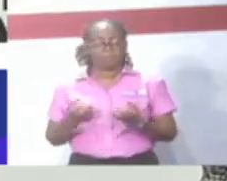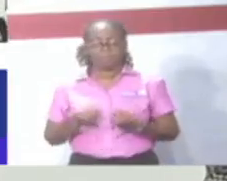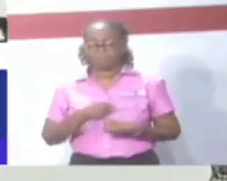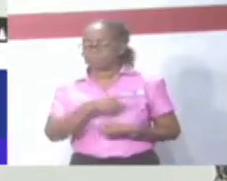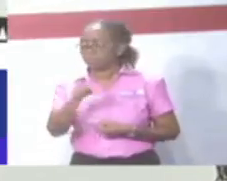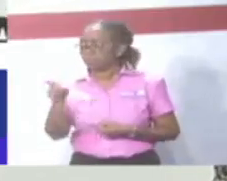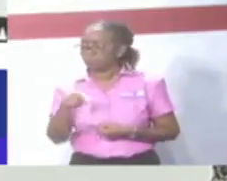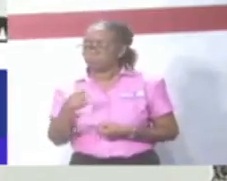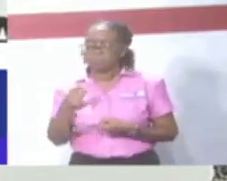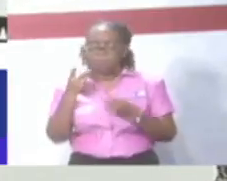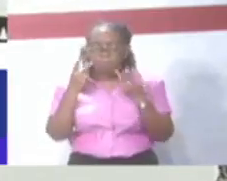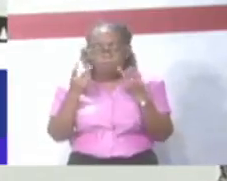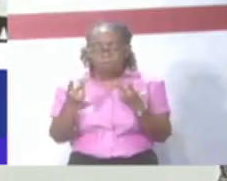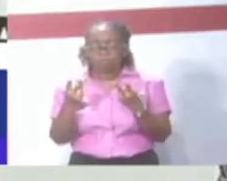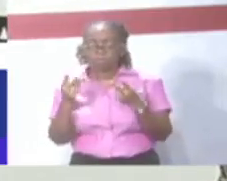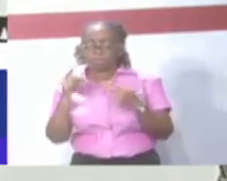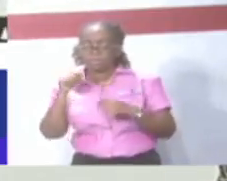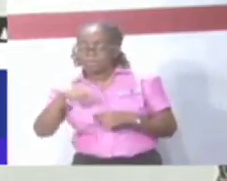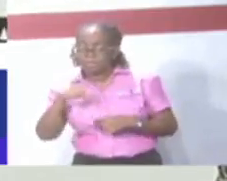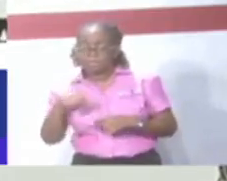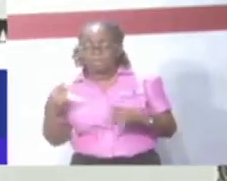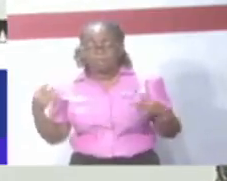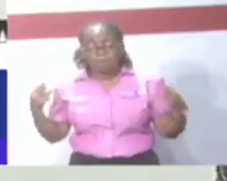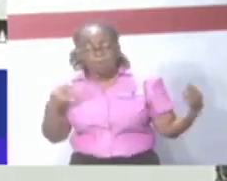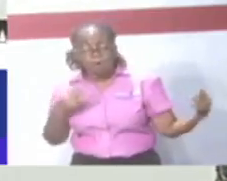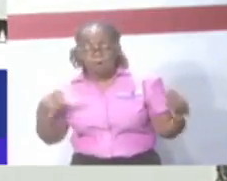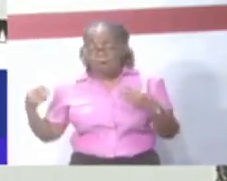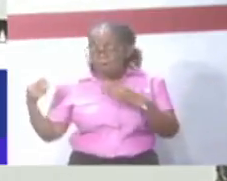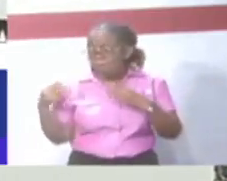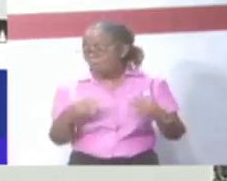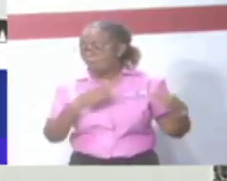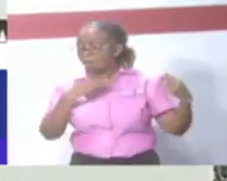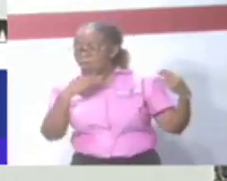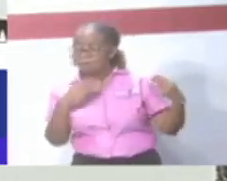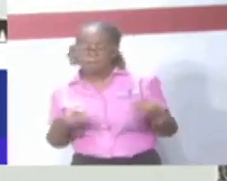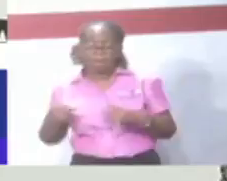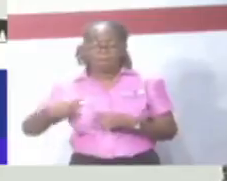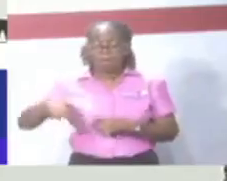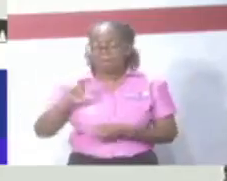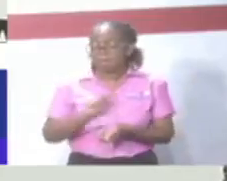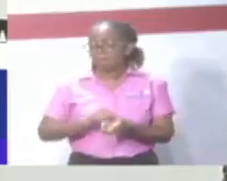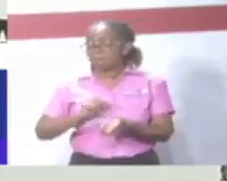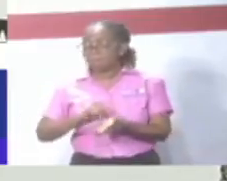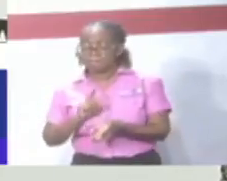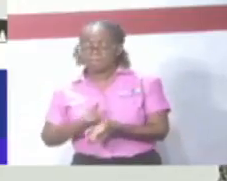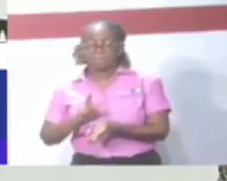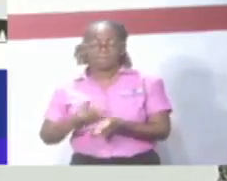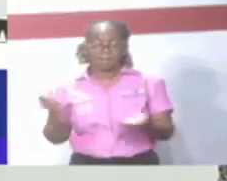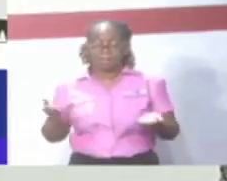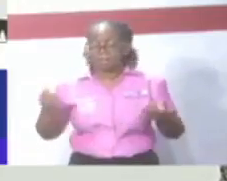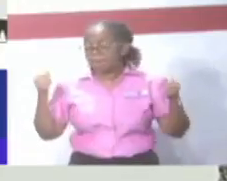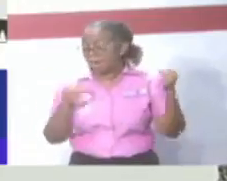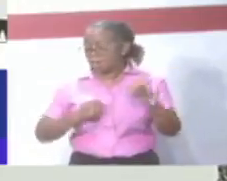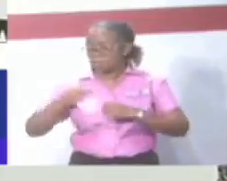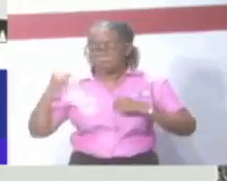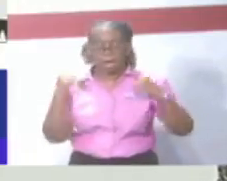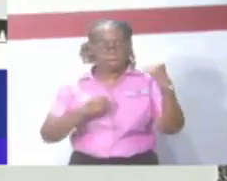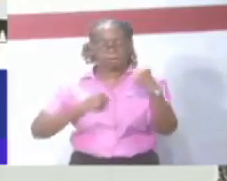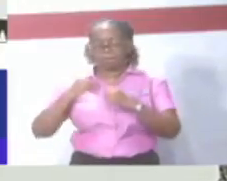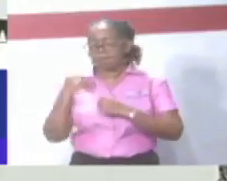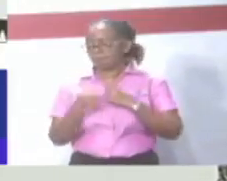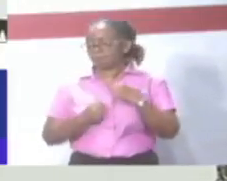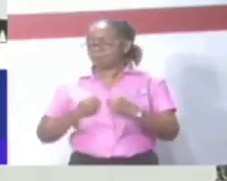his term. This is a war, and we are frontline workers fighting this war at our hospitals. Our only weapon at this point in